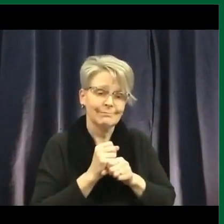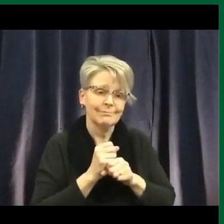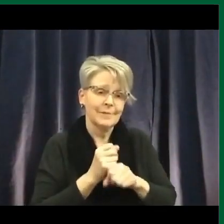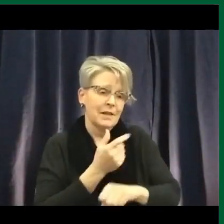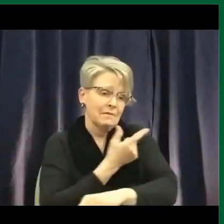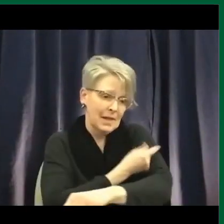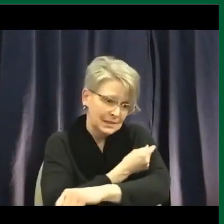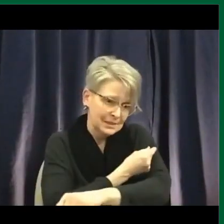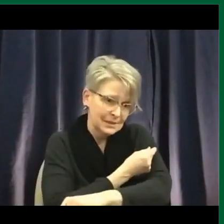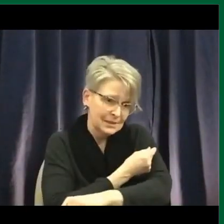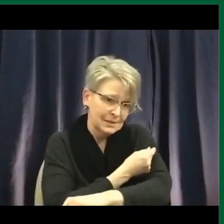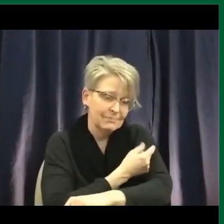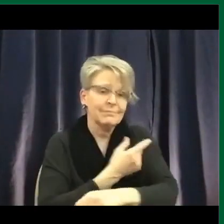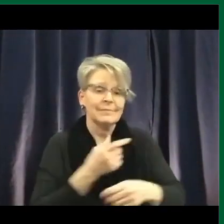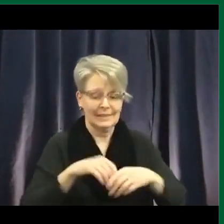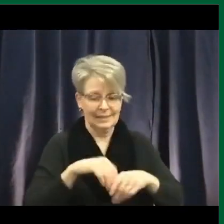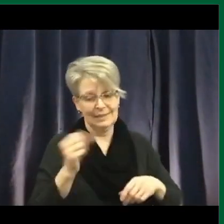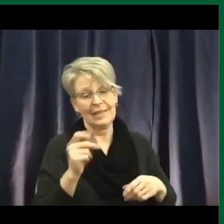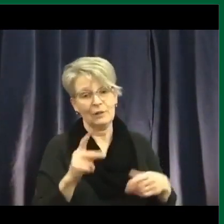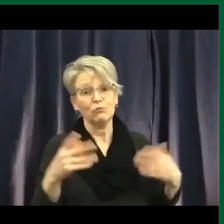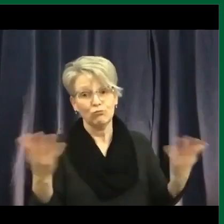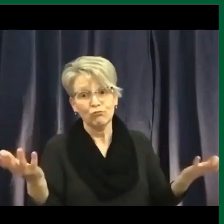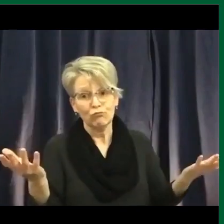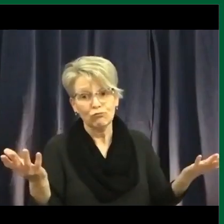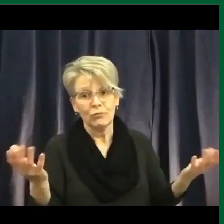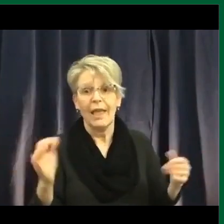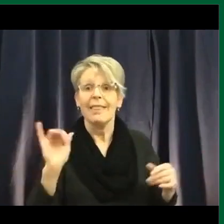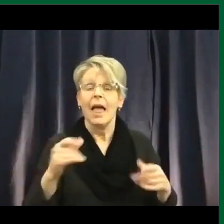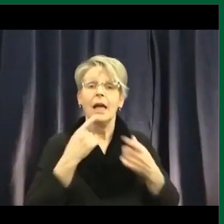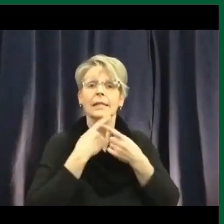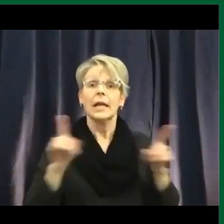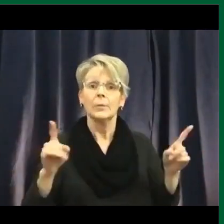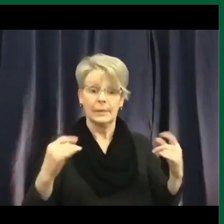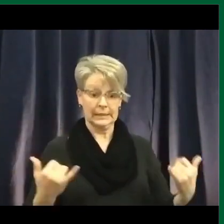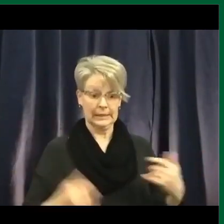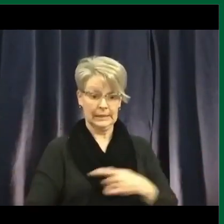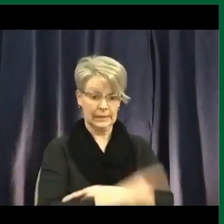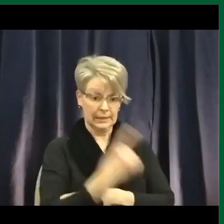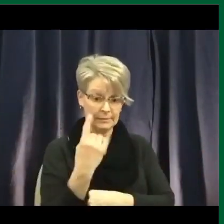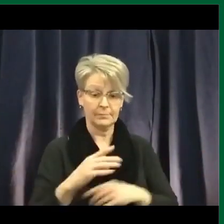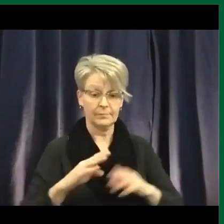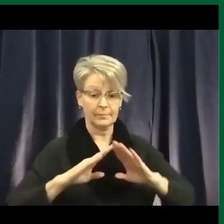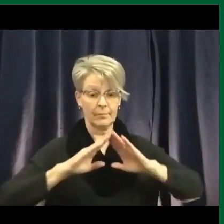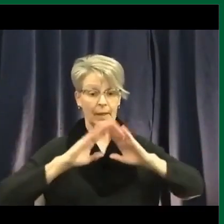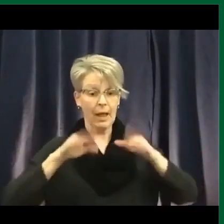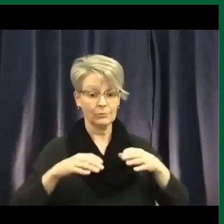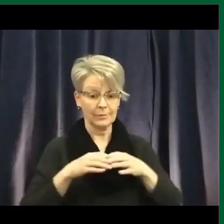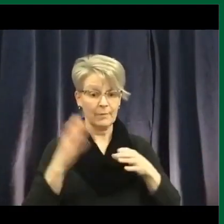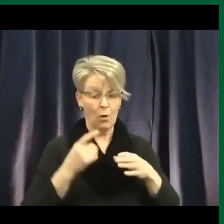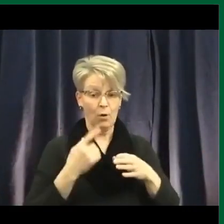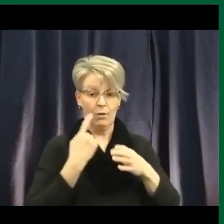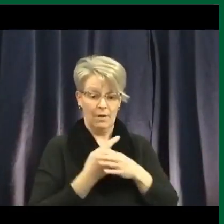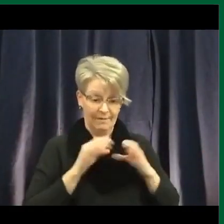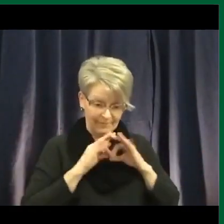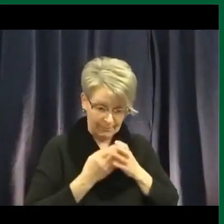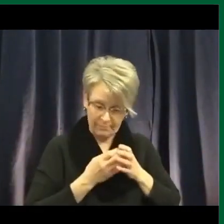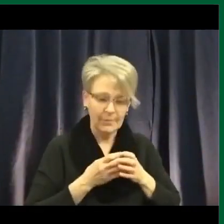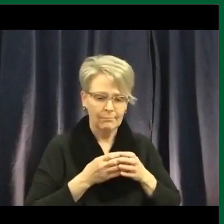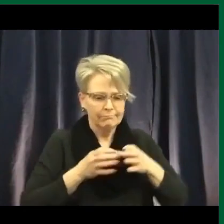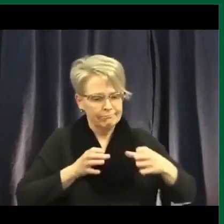folks are going to have to these vaccines. That being said, the announcements that are being made today, the households taking effect today, and the worship services